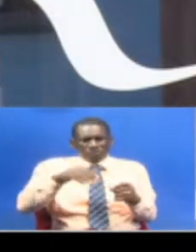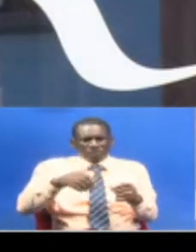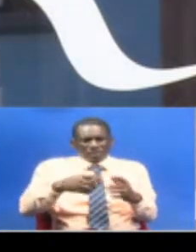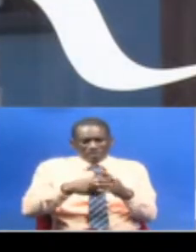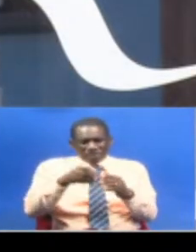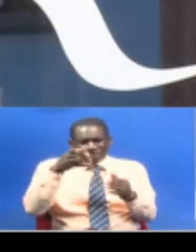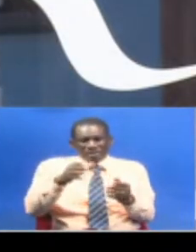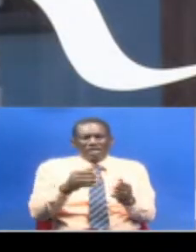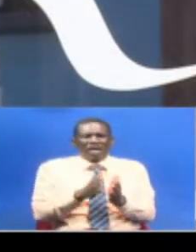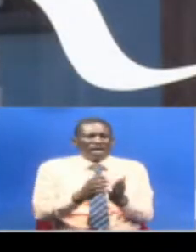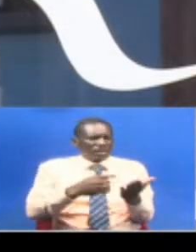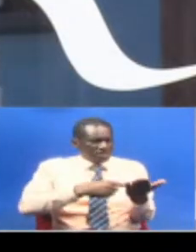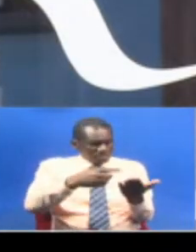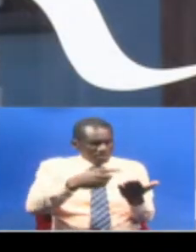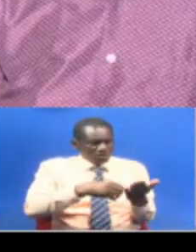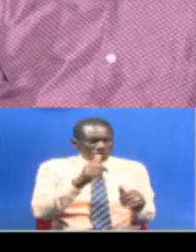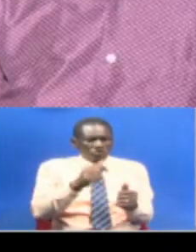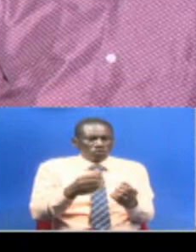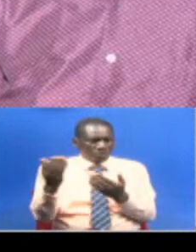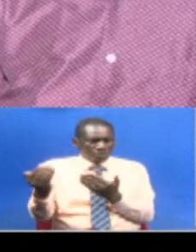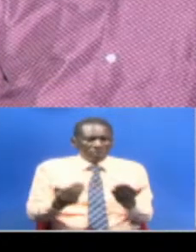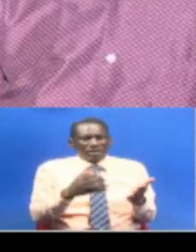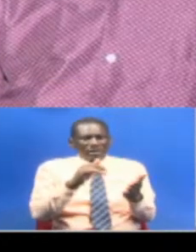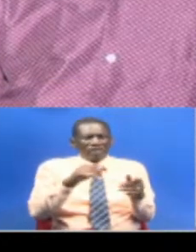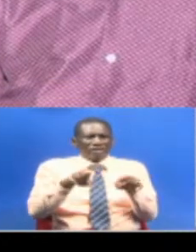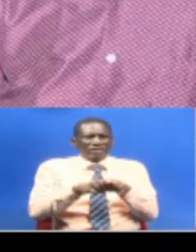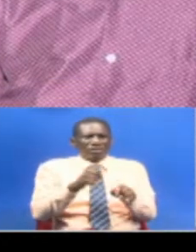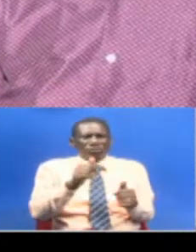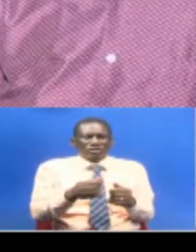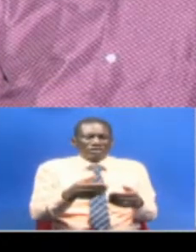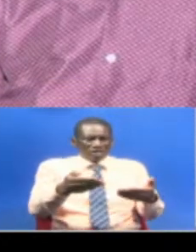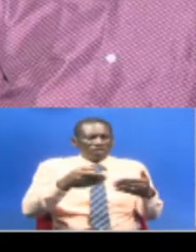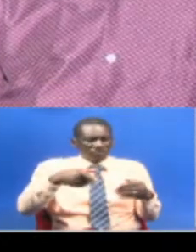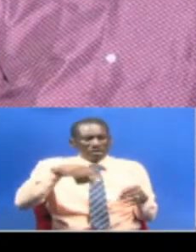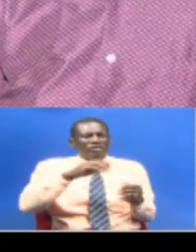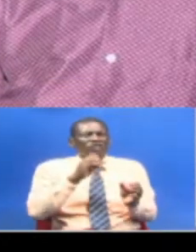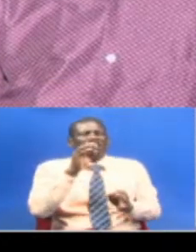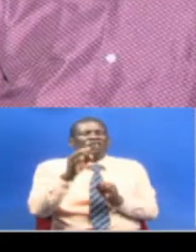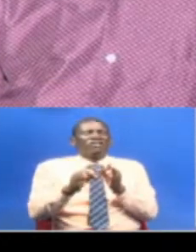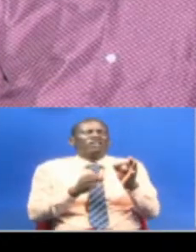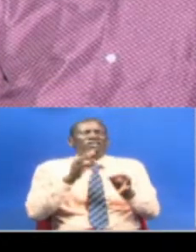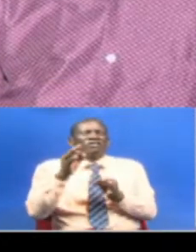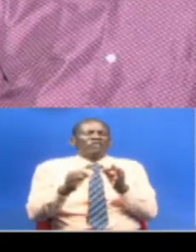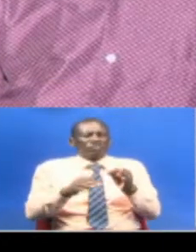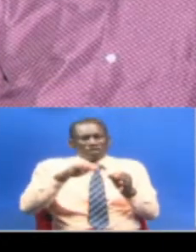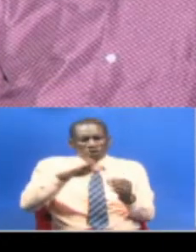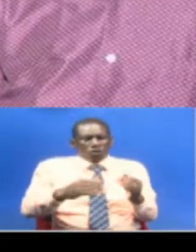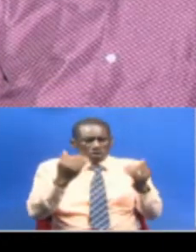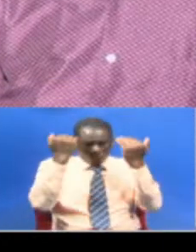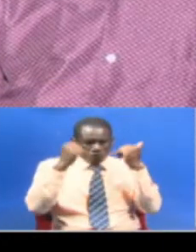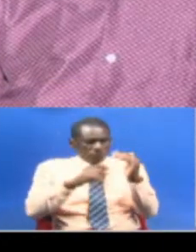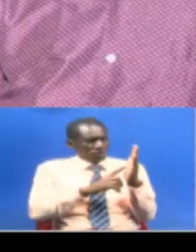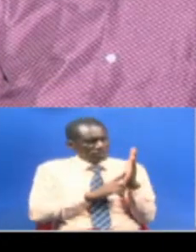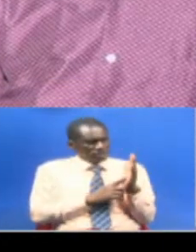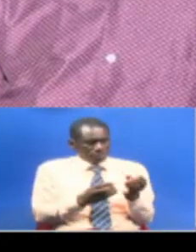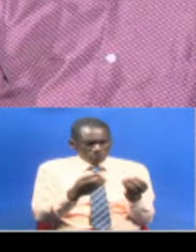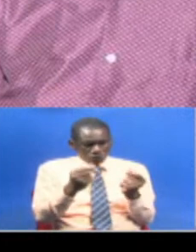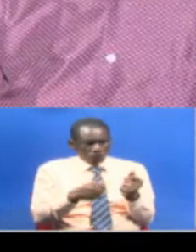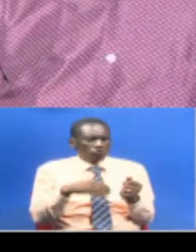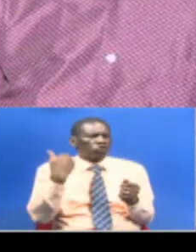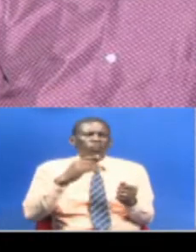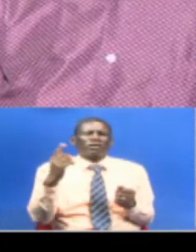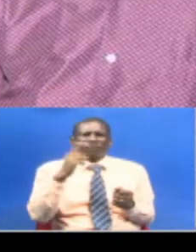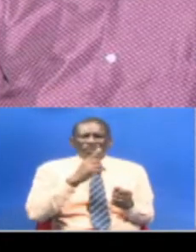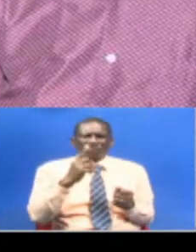the argument that you are putting across is the same that they have put across. If the lower court, for instance, handles robbery with